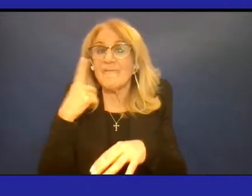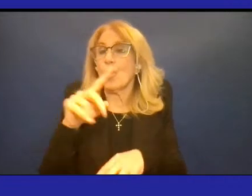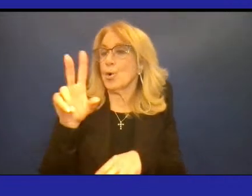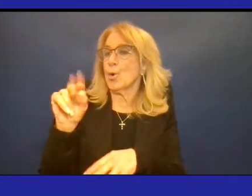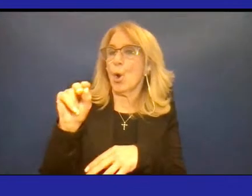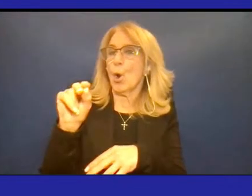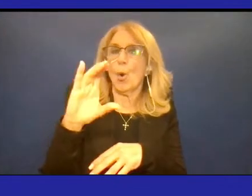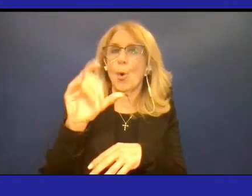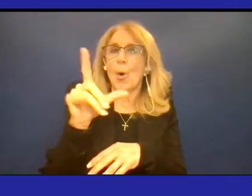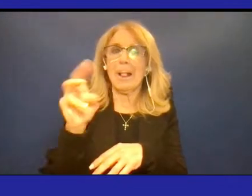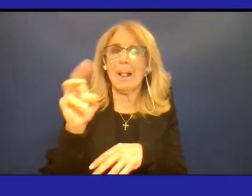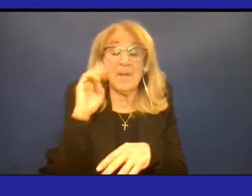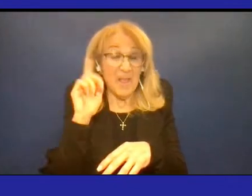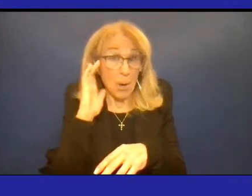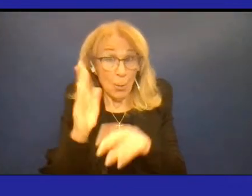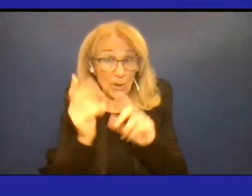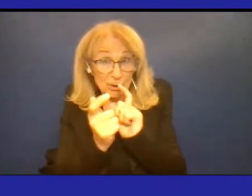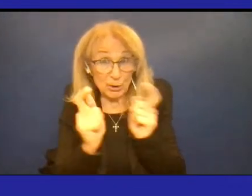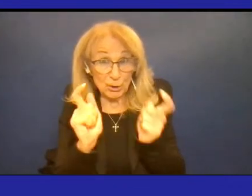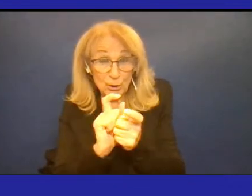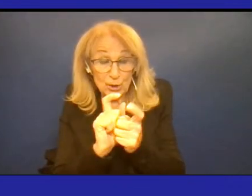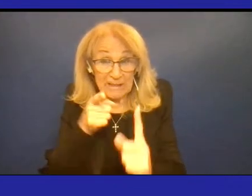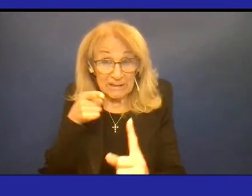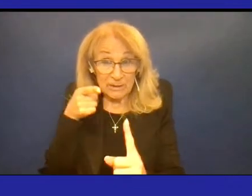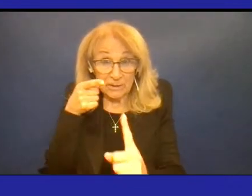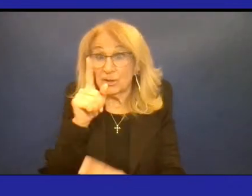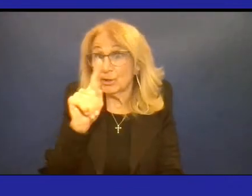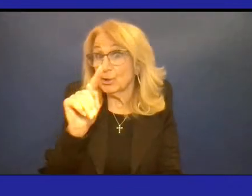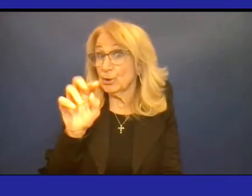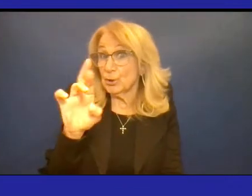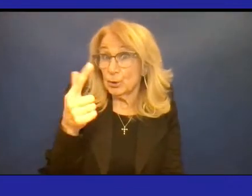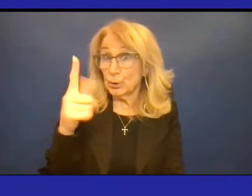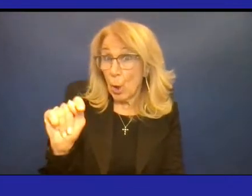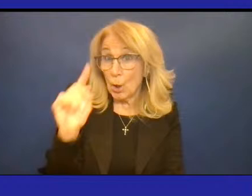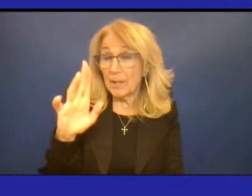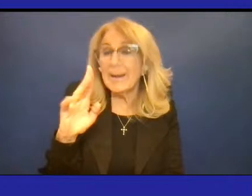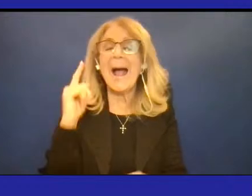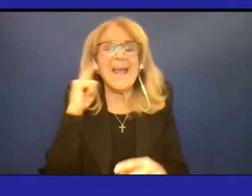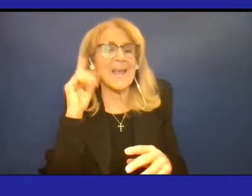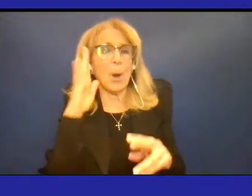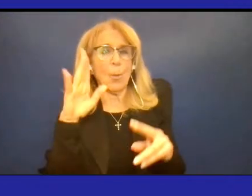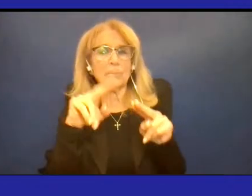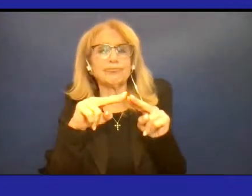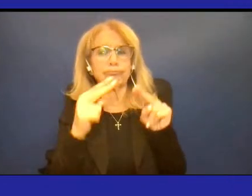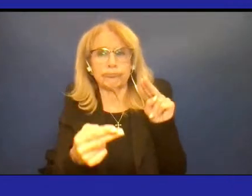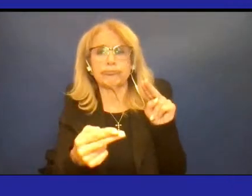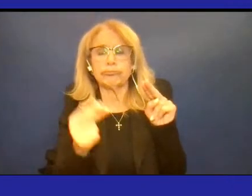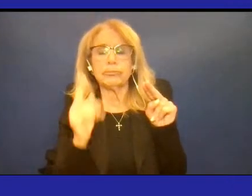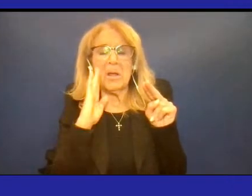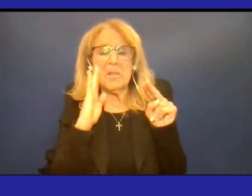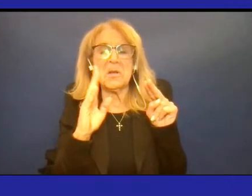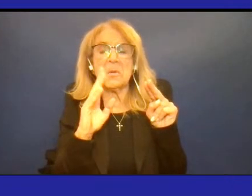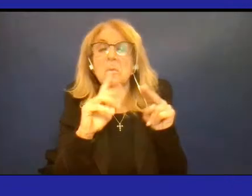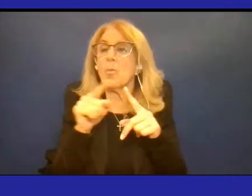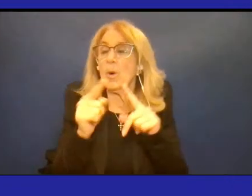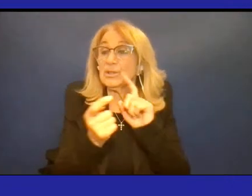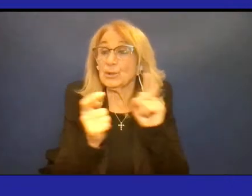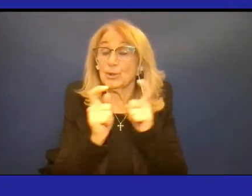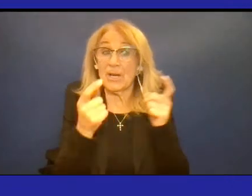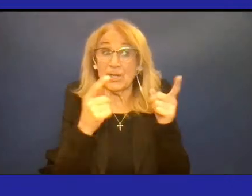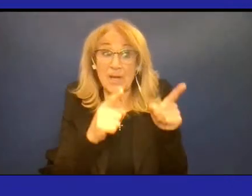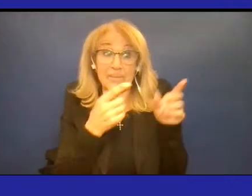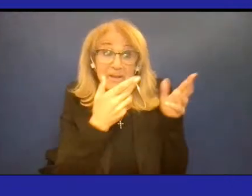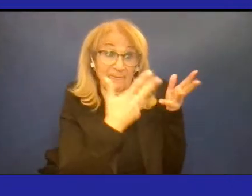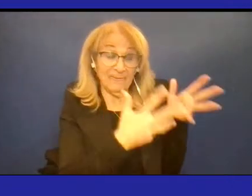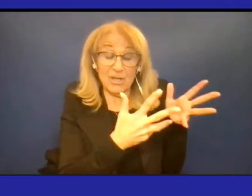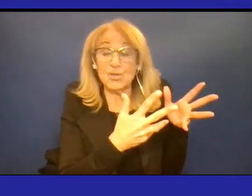or It could potentially bring our target down. I think we want to see, as we come out of change and as we now pull the